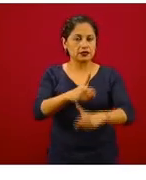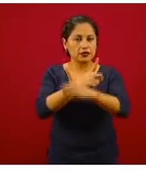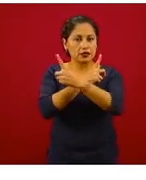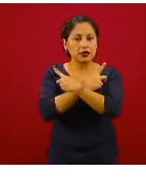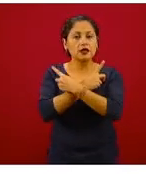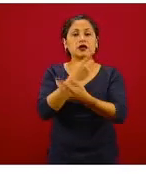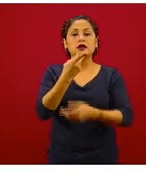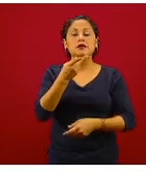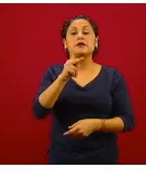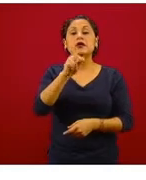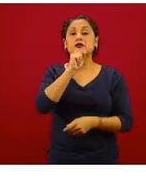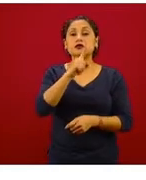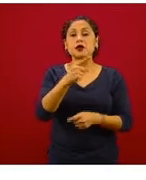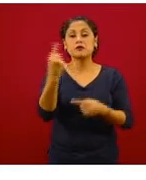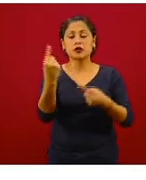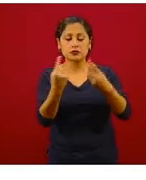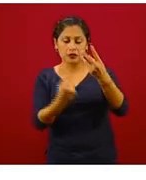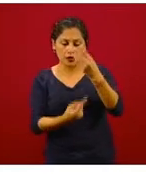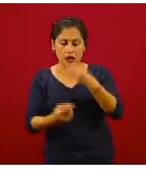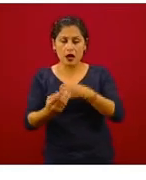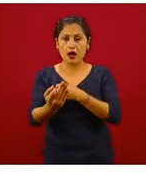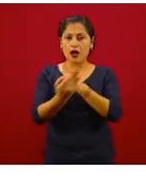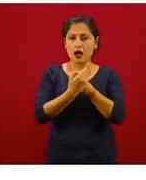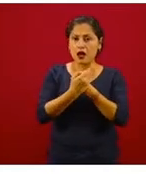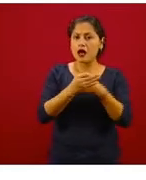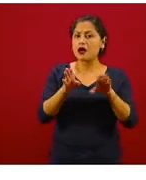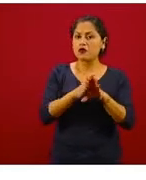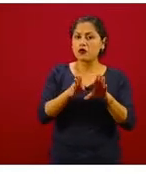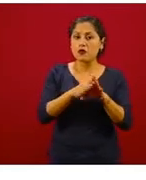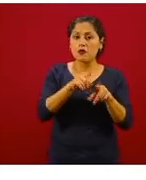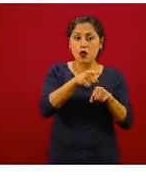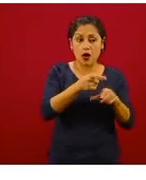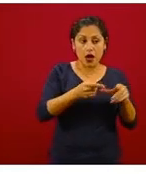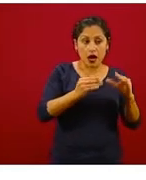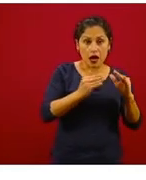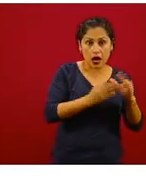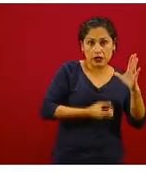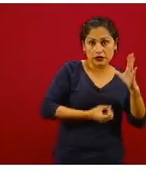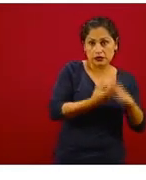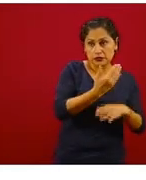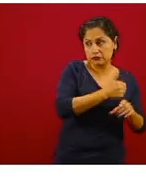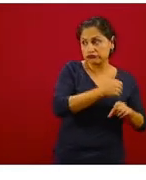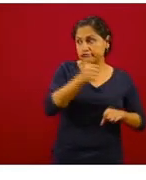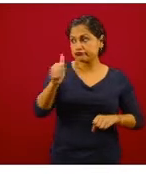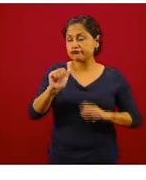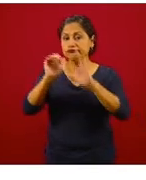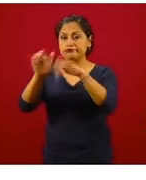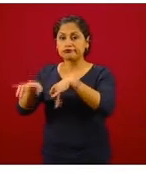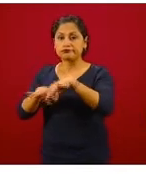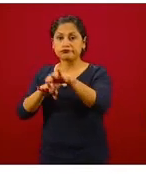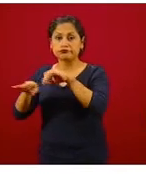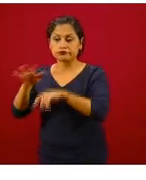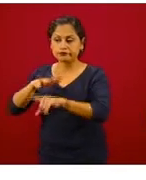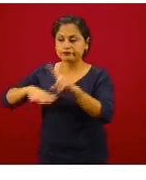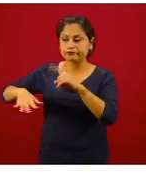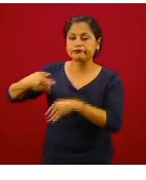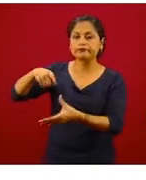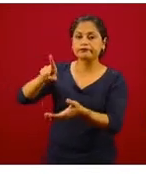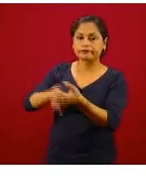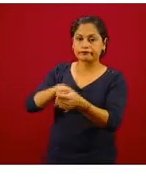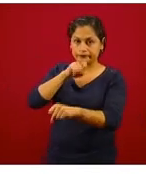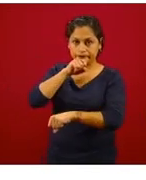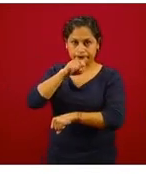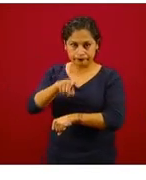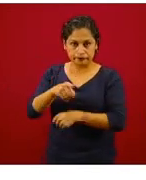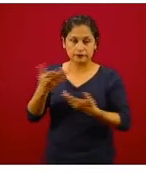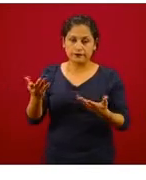are, what the protocol is, and they have to know what the transmission chains are so